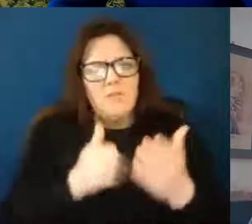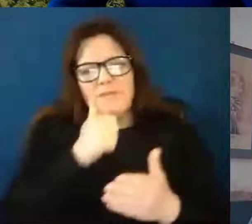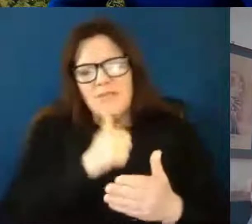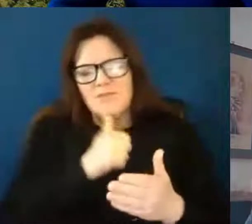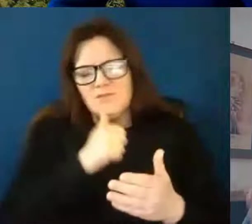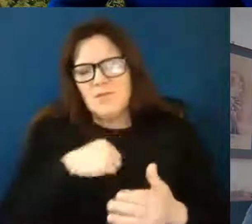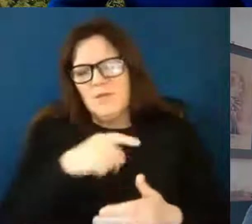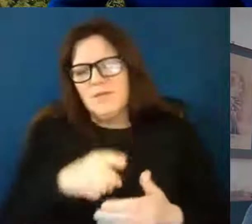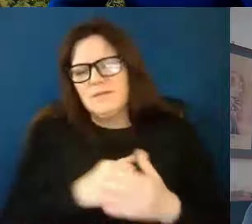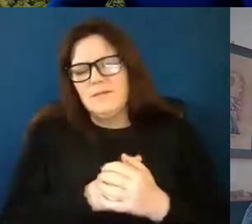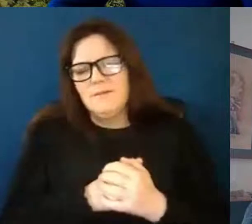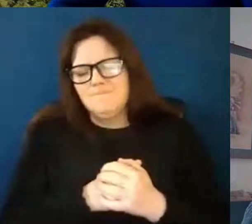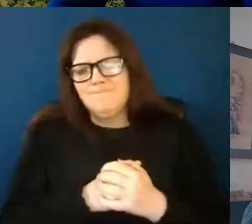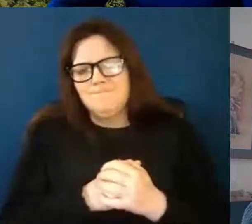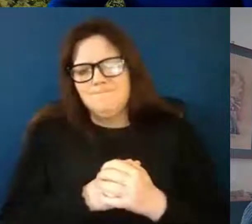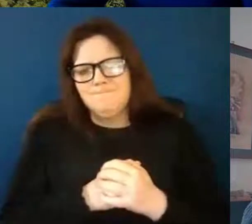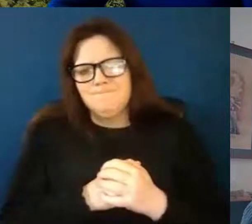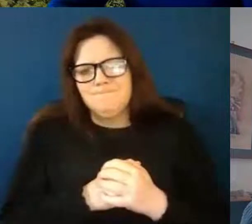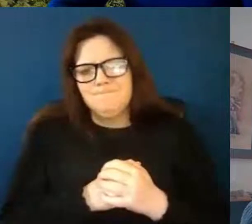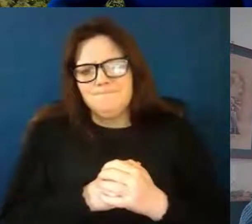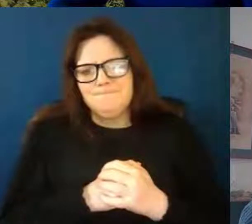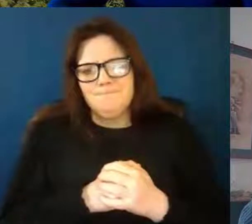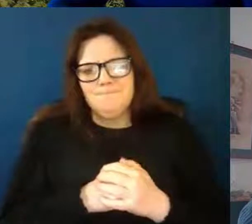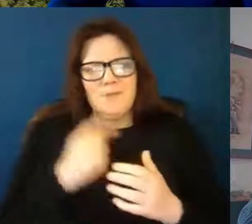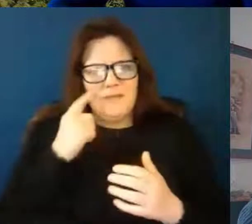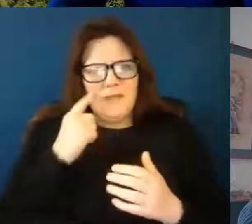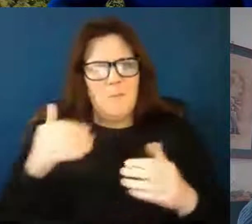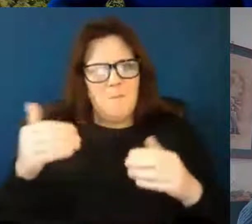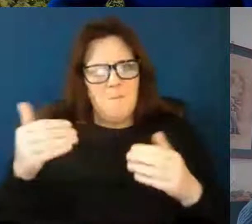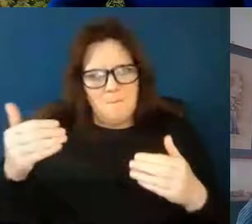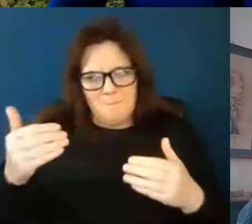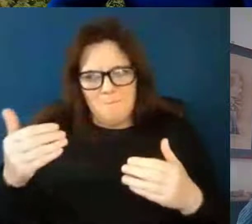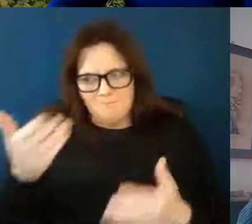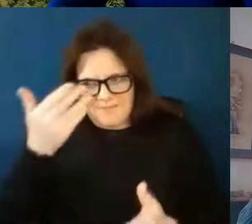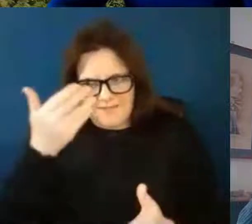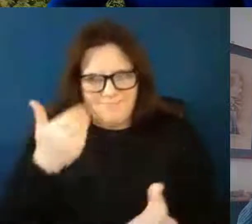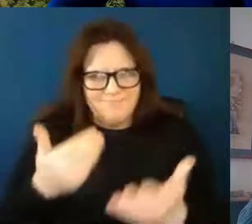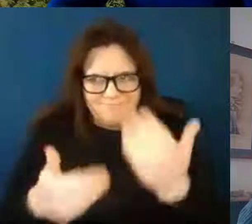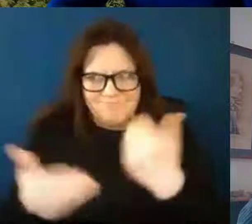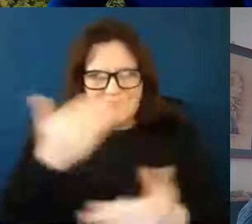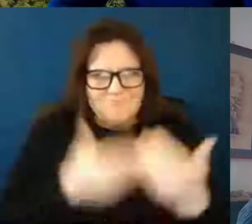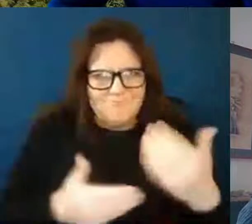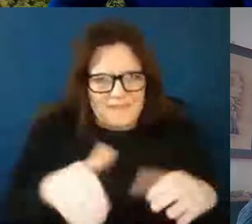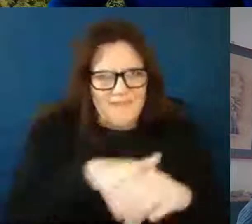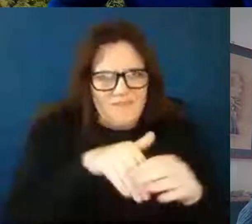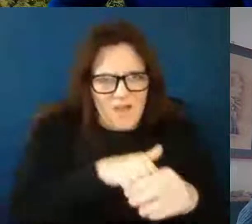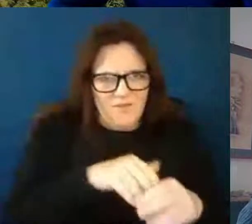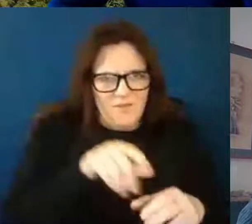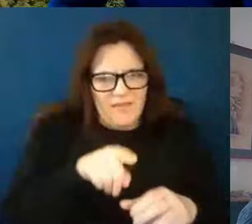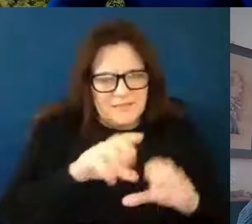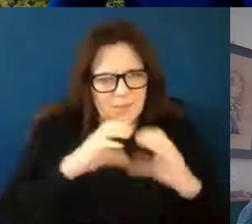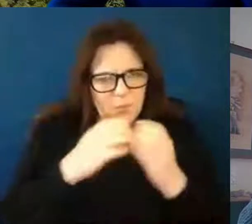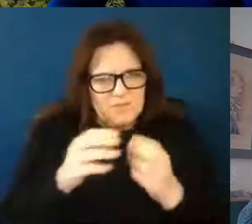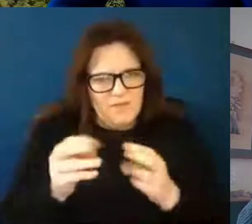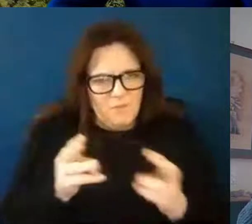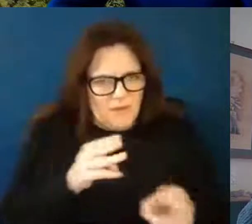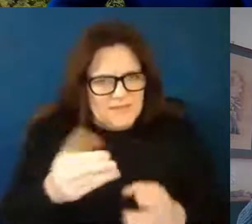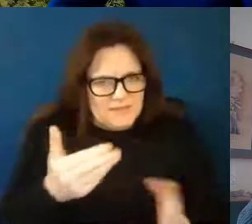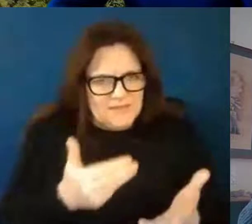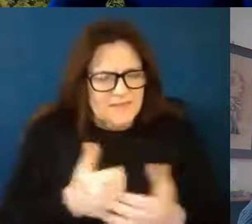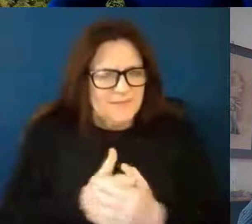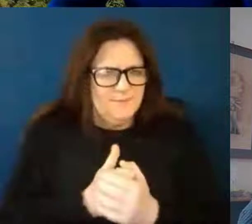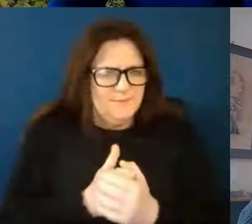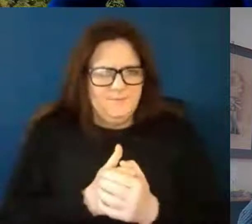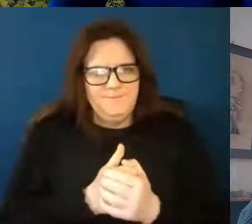to that. So I think by involving learners in that community of practice and encouraging them